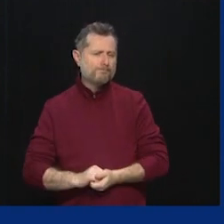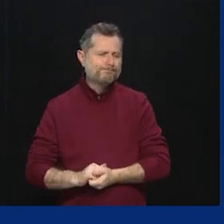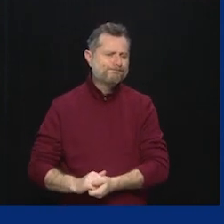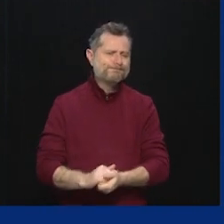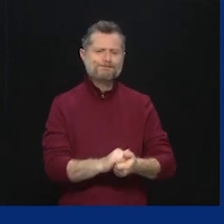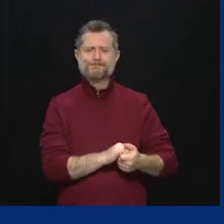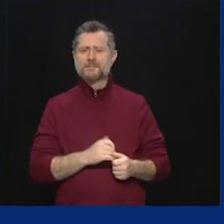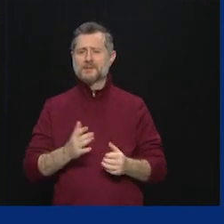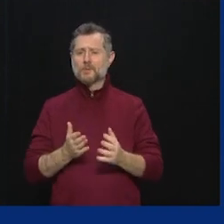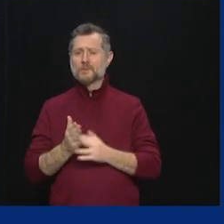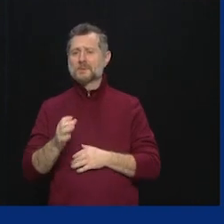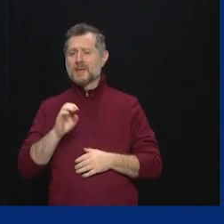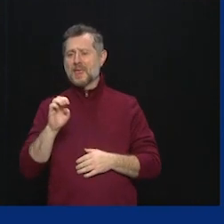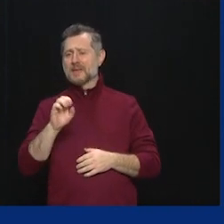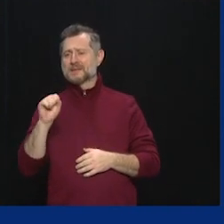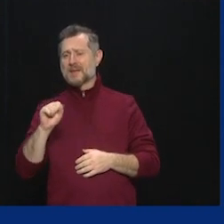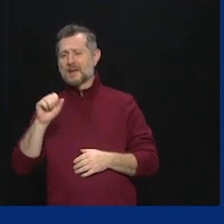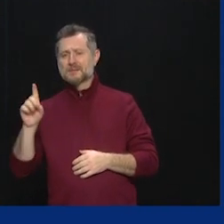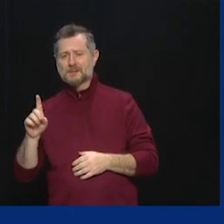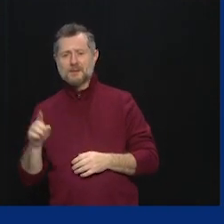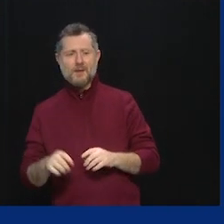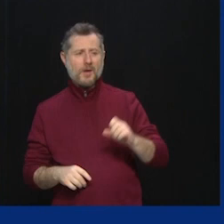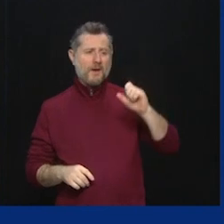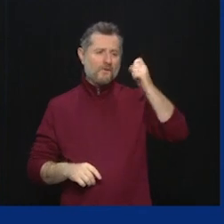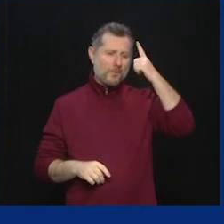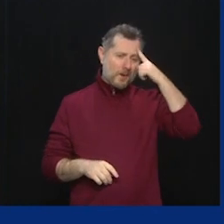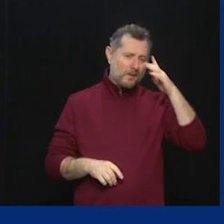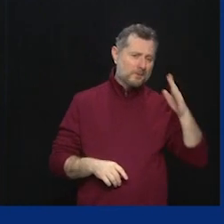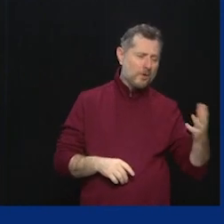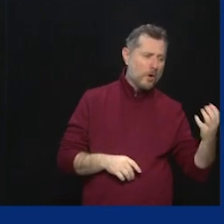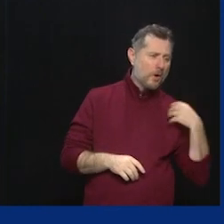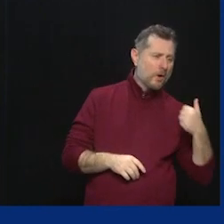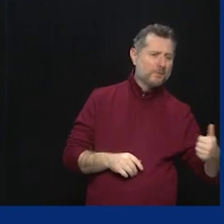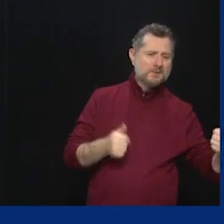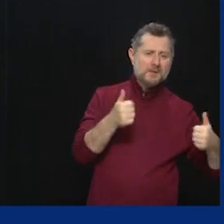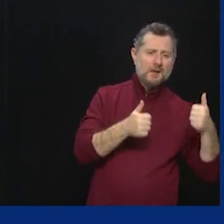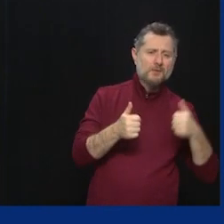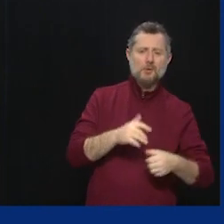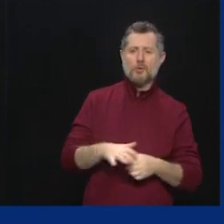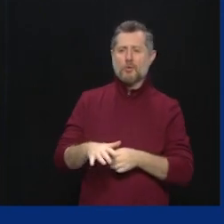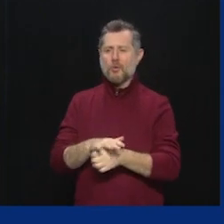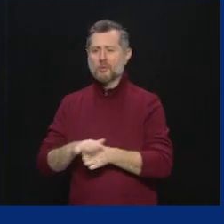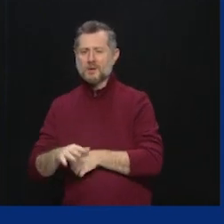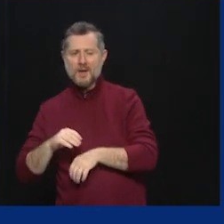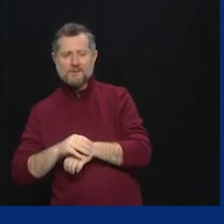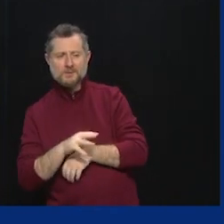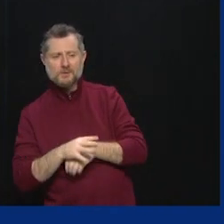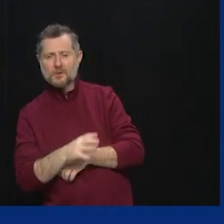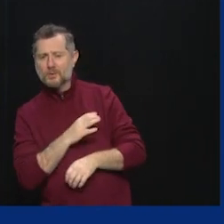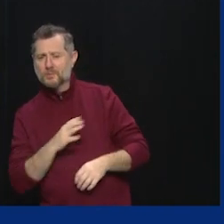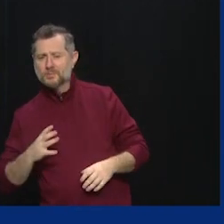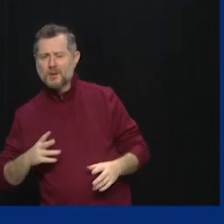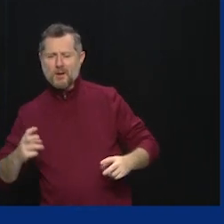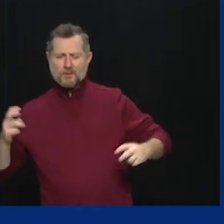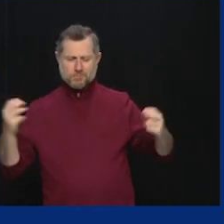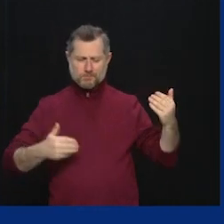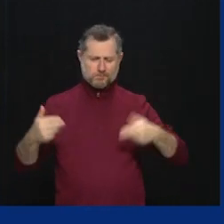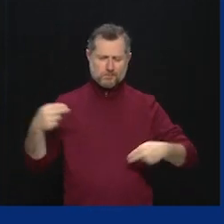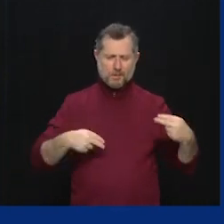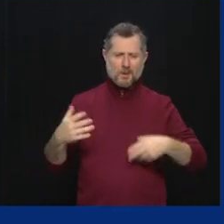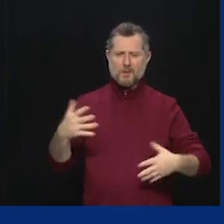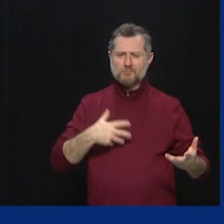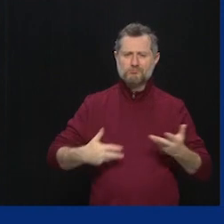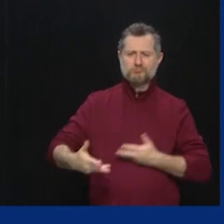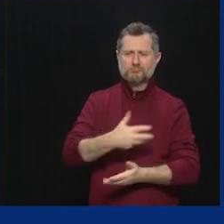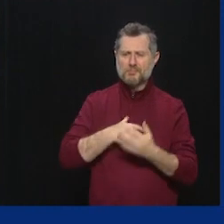advisory committee, whose goal was to provide a project that would have a positive impact on the broader